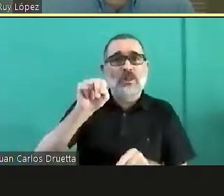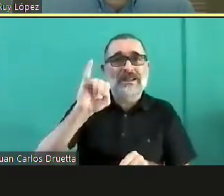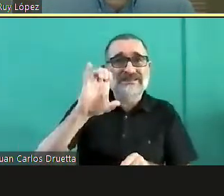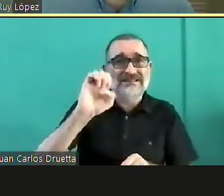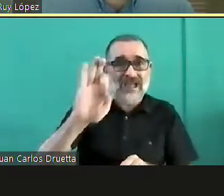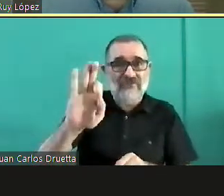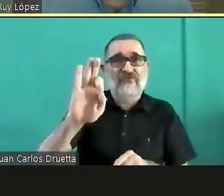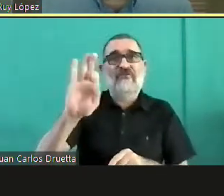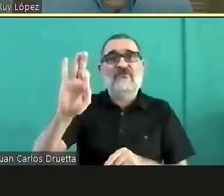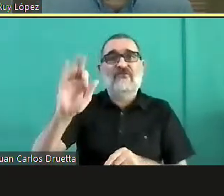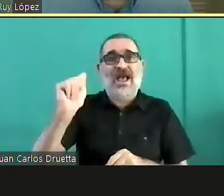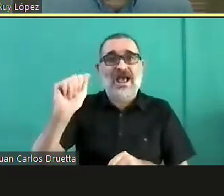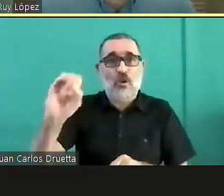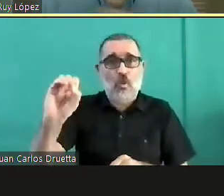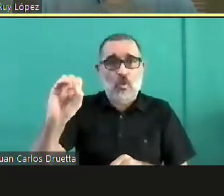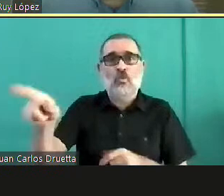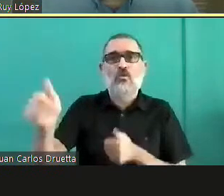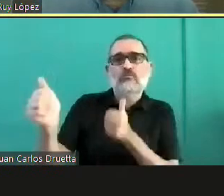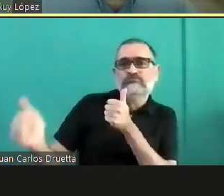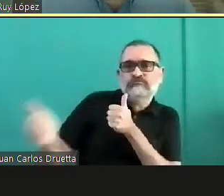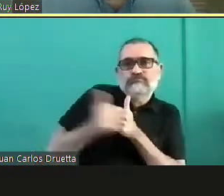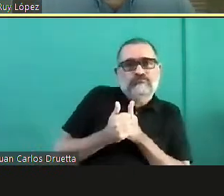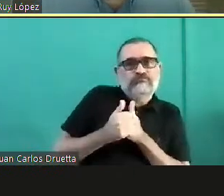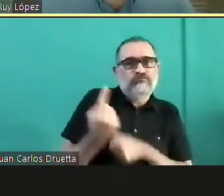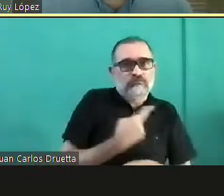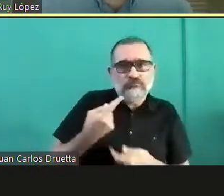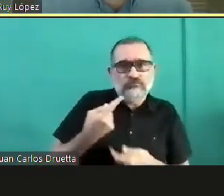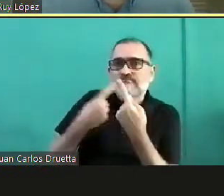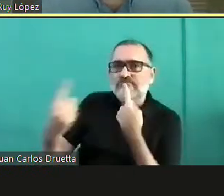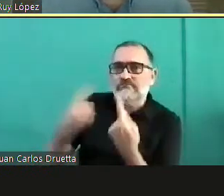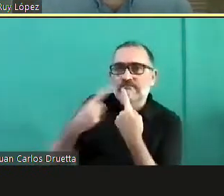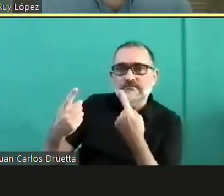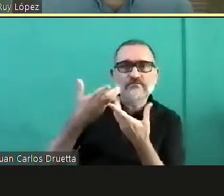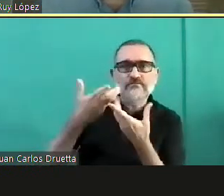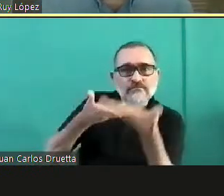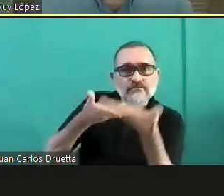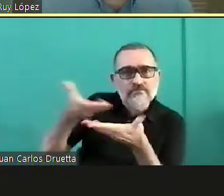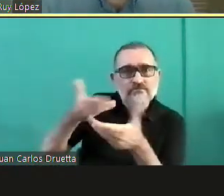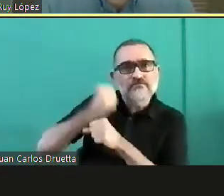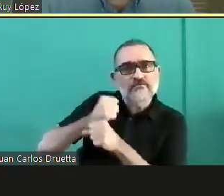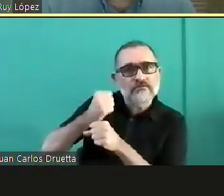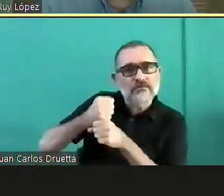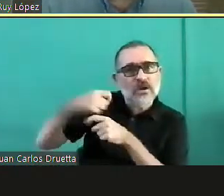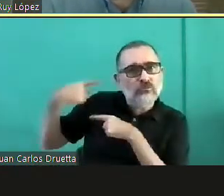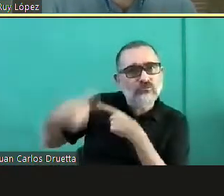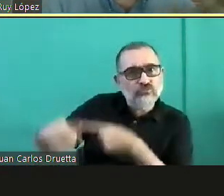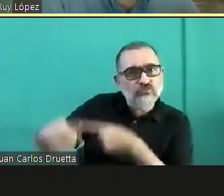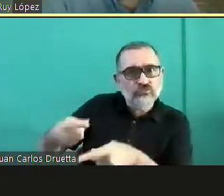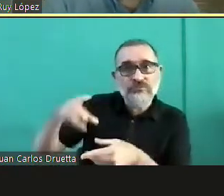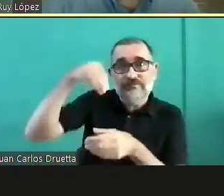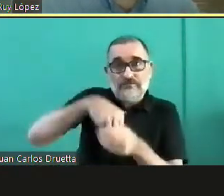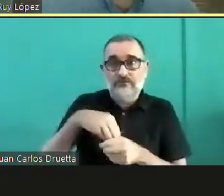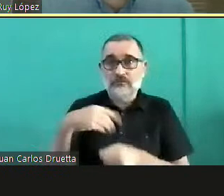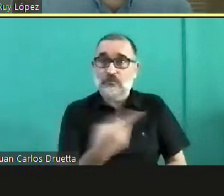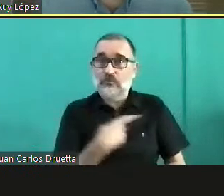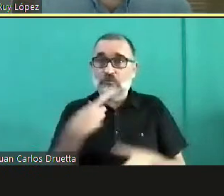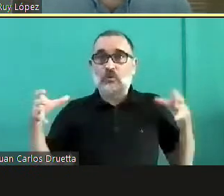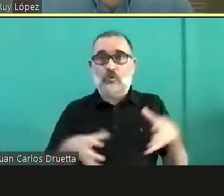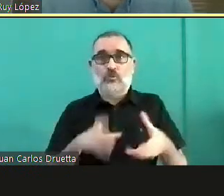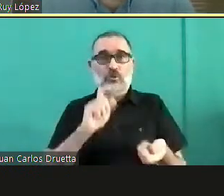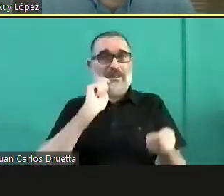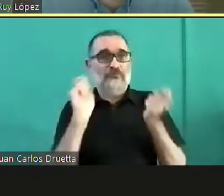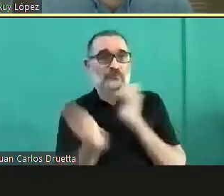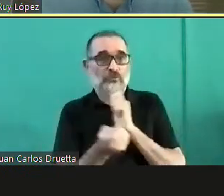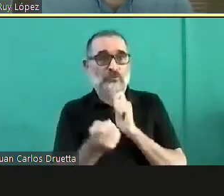which we have also seen how to promote intersectoral